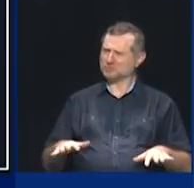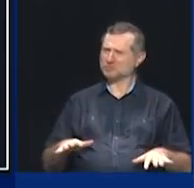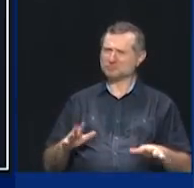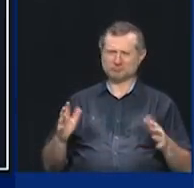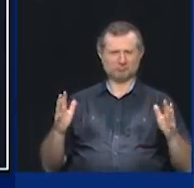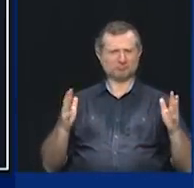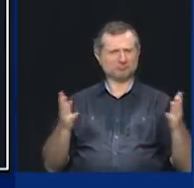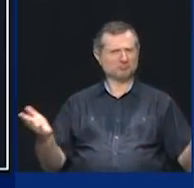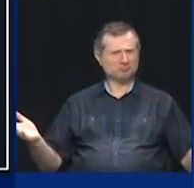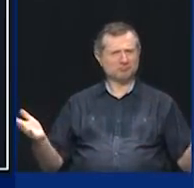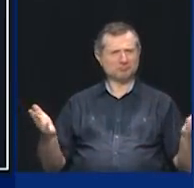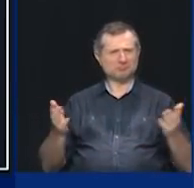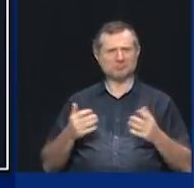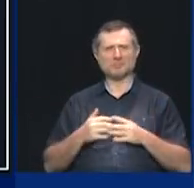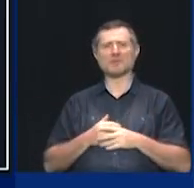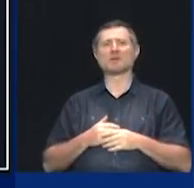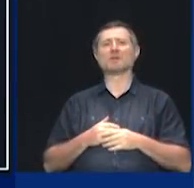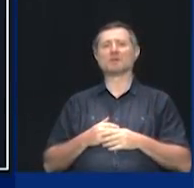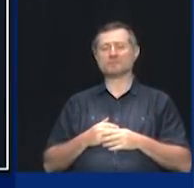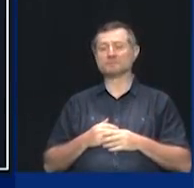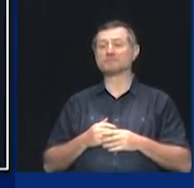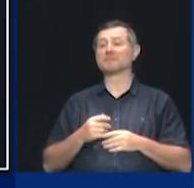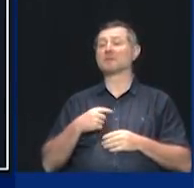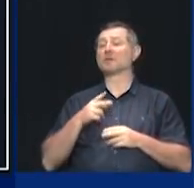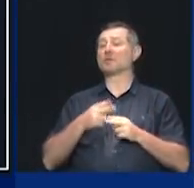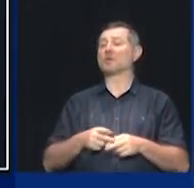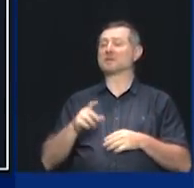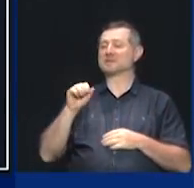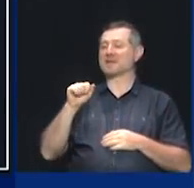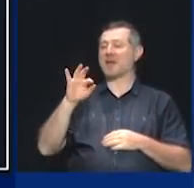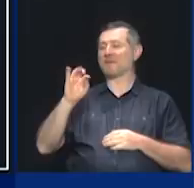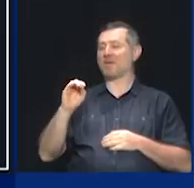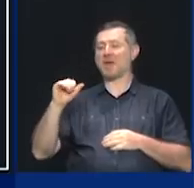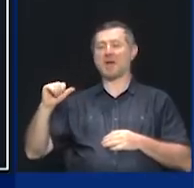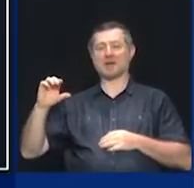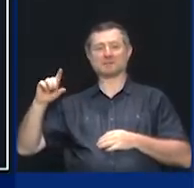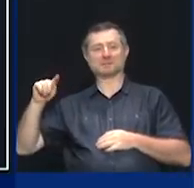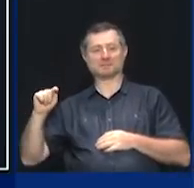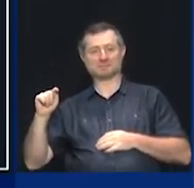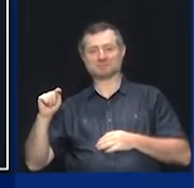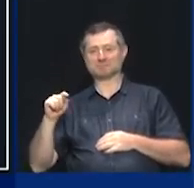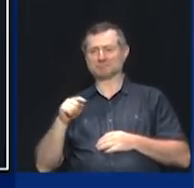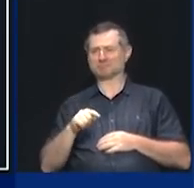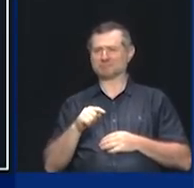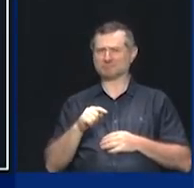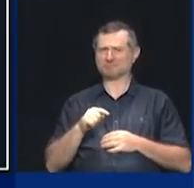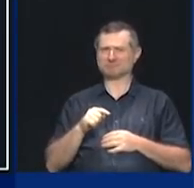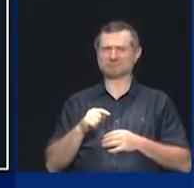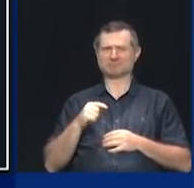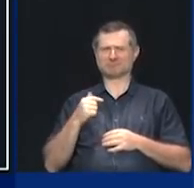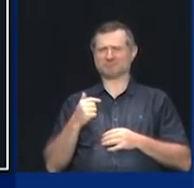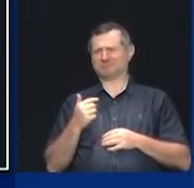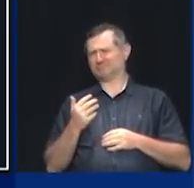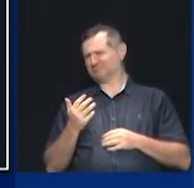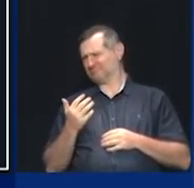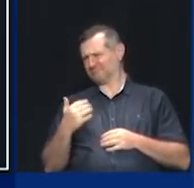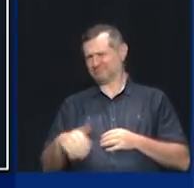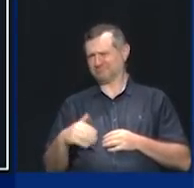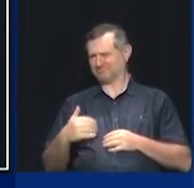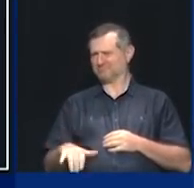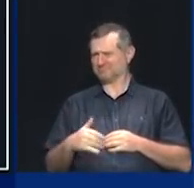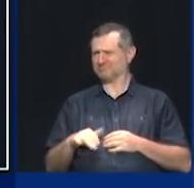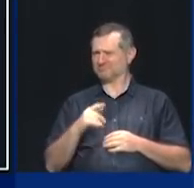We did that. It was called the SAFE Act. It did everything that this nation should do